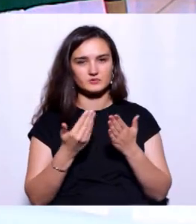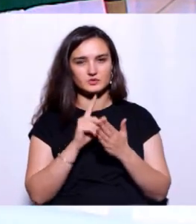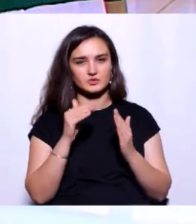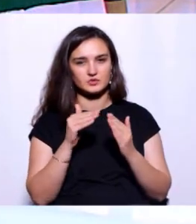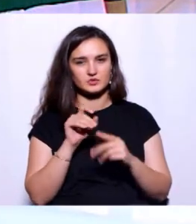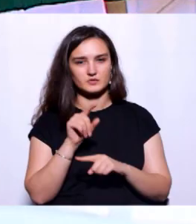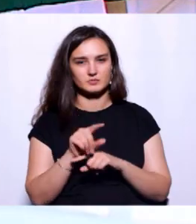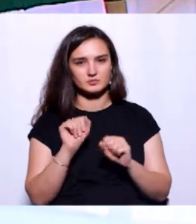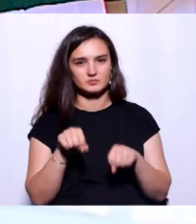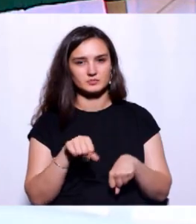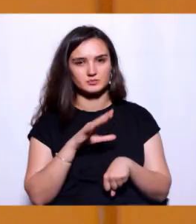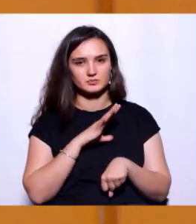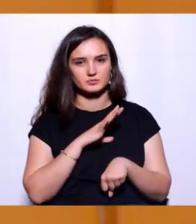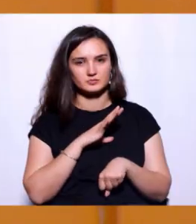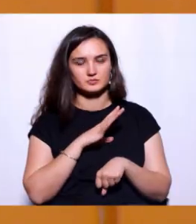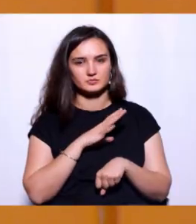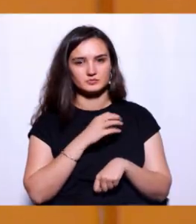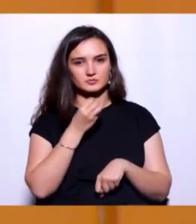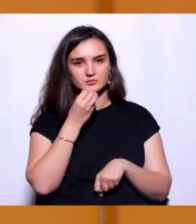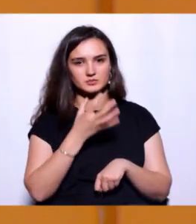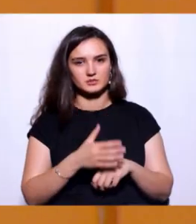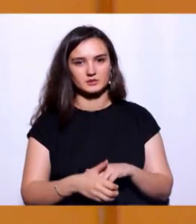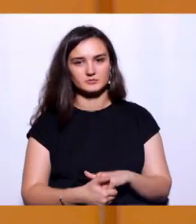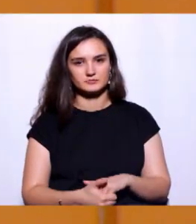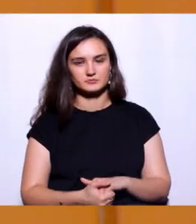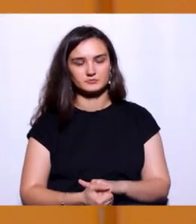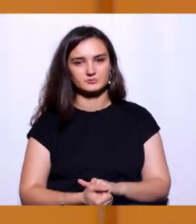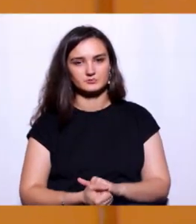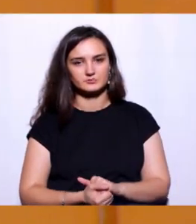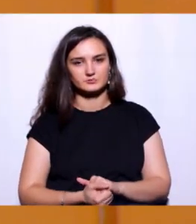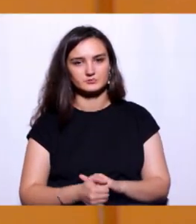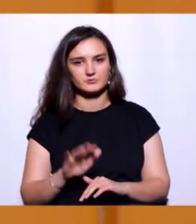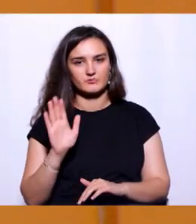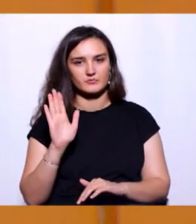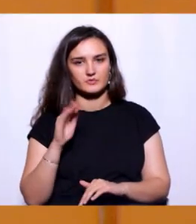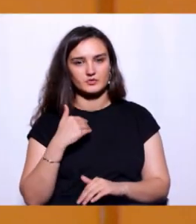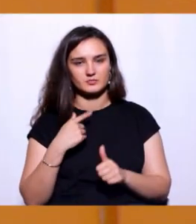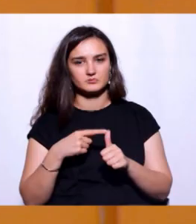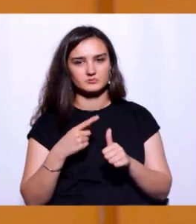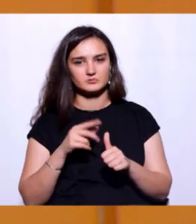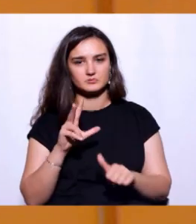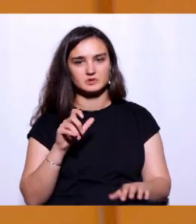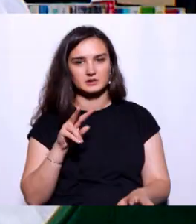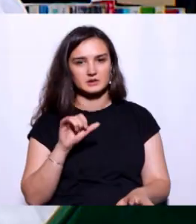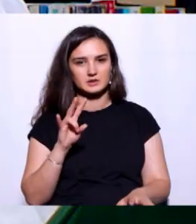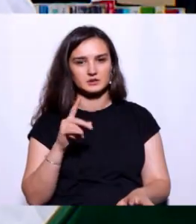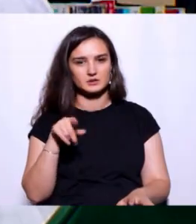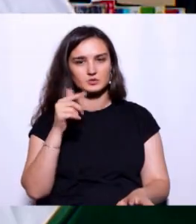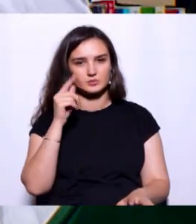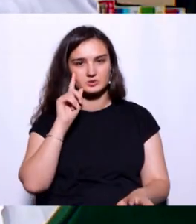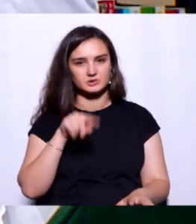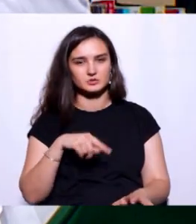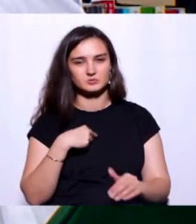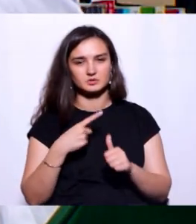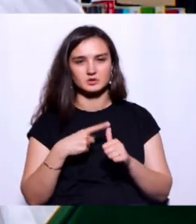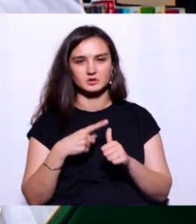the homework could look like? Okay, of course. So, hello. My name is Helen, as you know